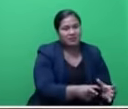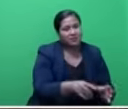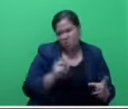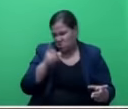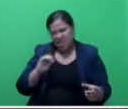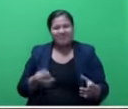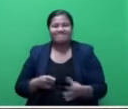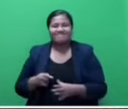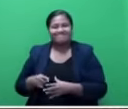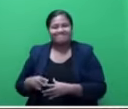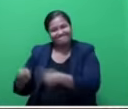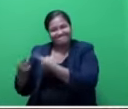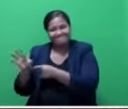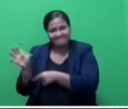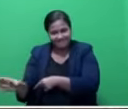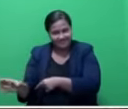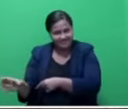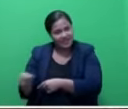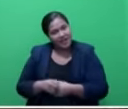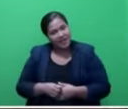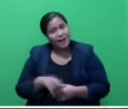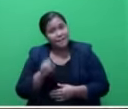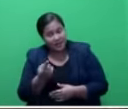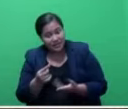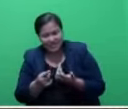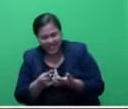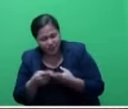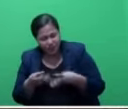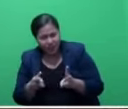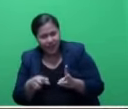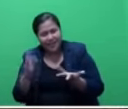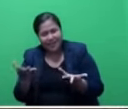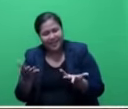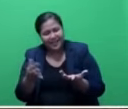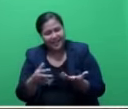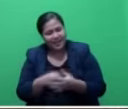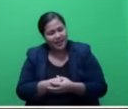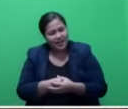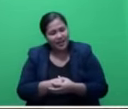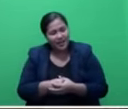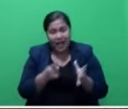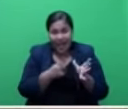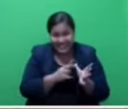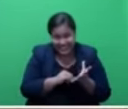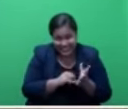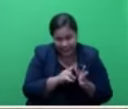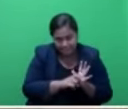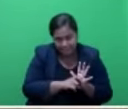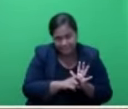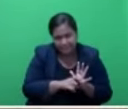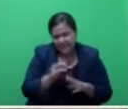And on the other hand, for example, if the assessors find a particular ruling or say the person is